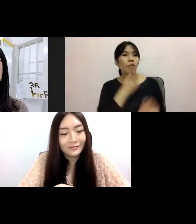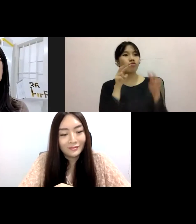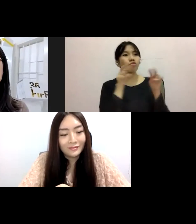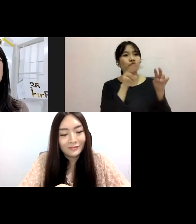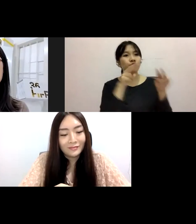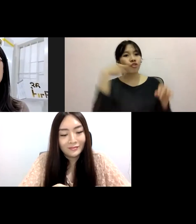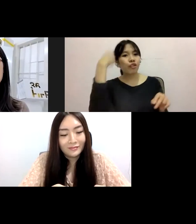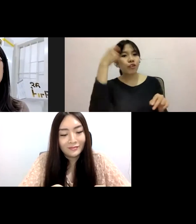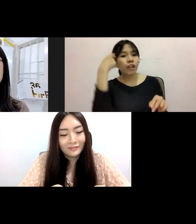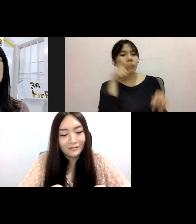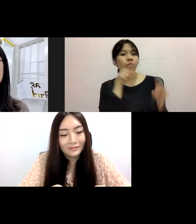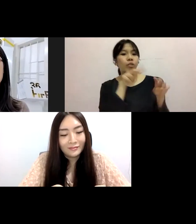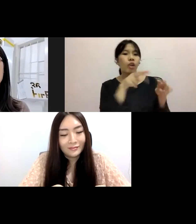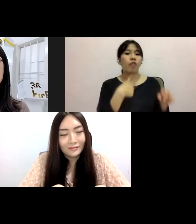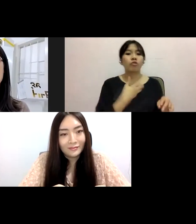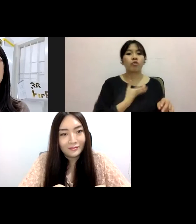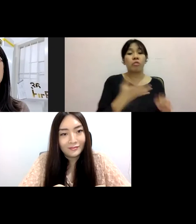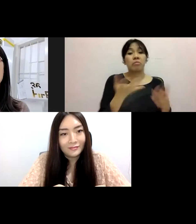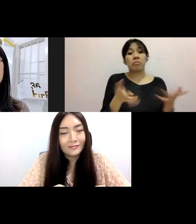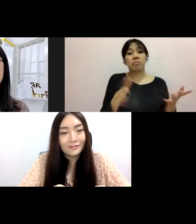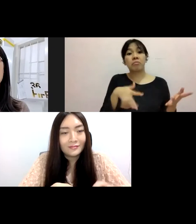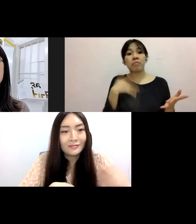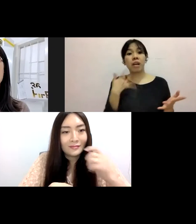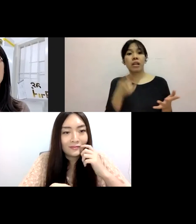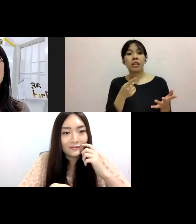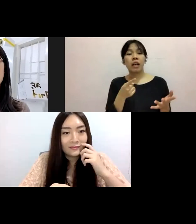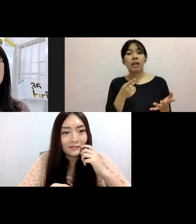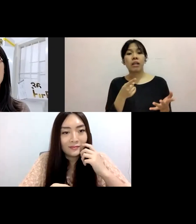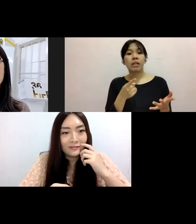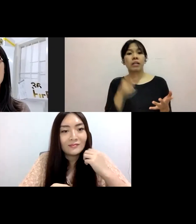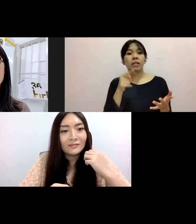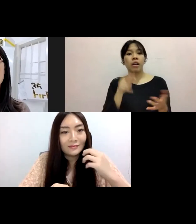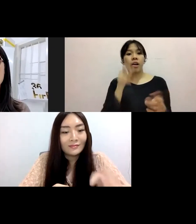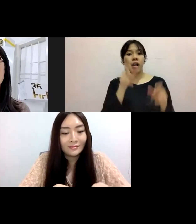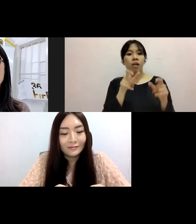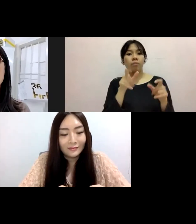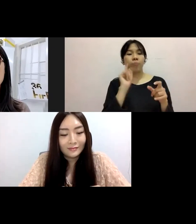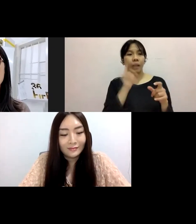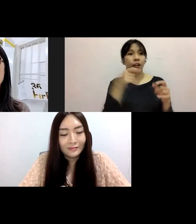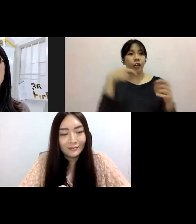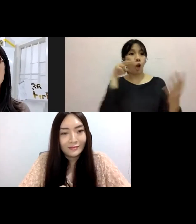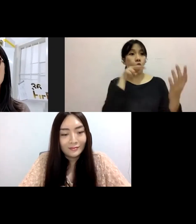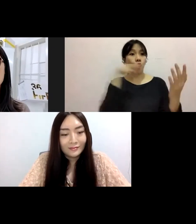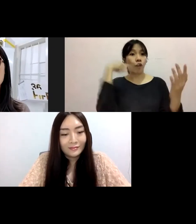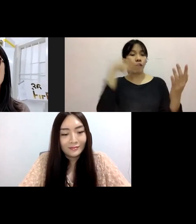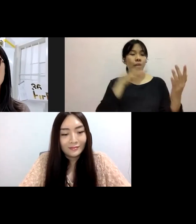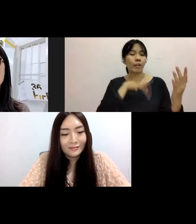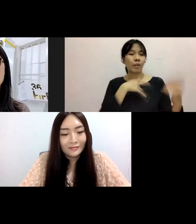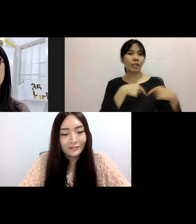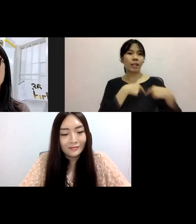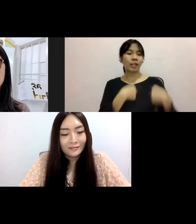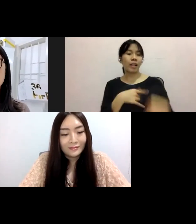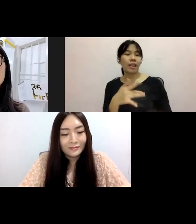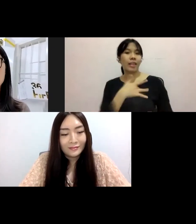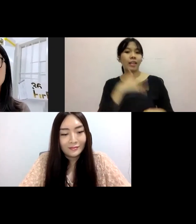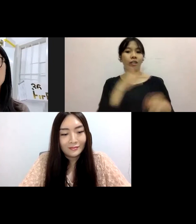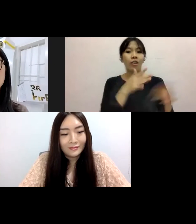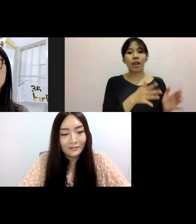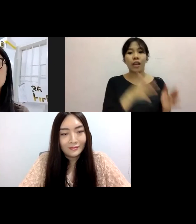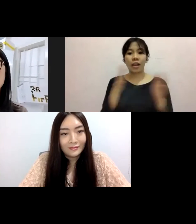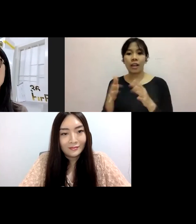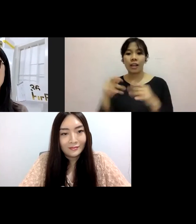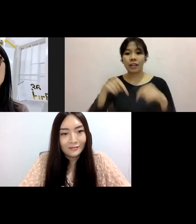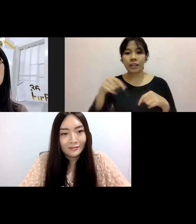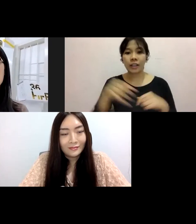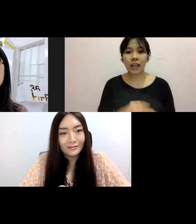guess that's why it struck a chord in everybody's heart. Totally agree. So as a Chinese